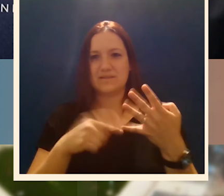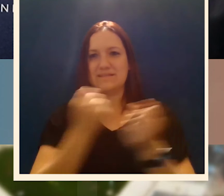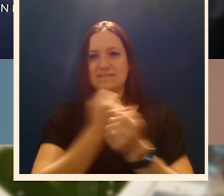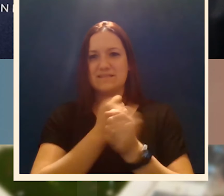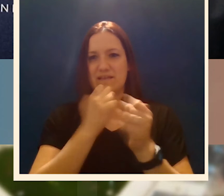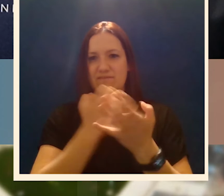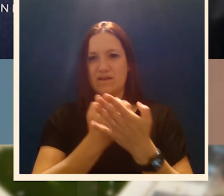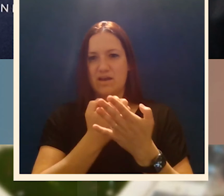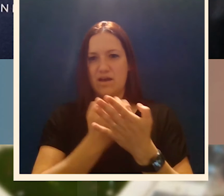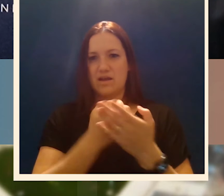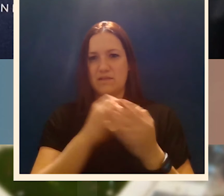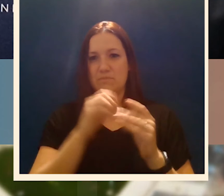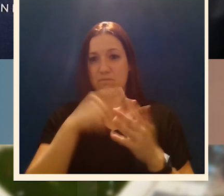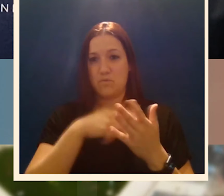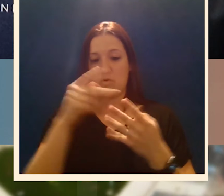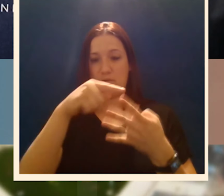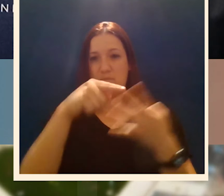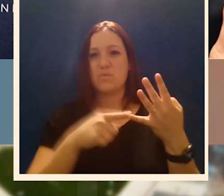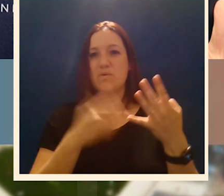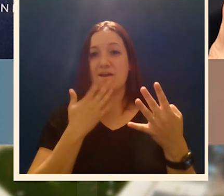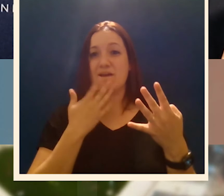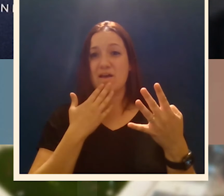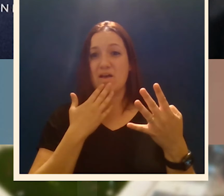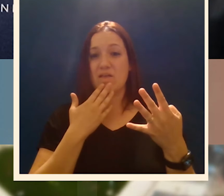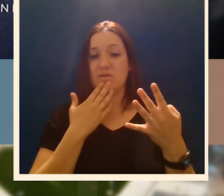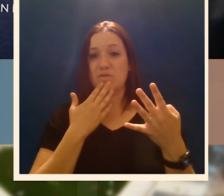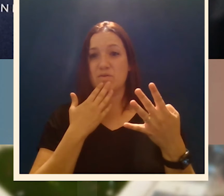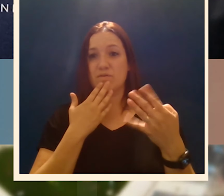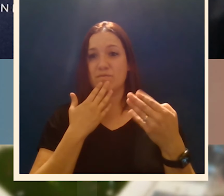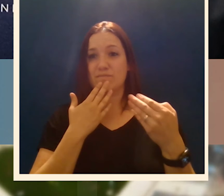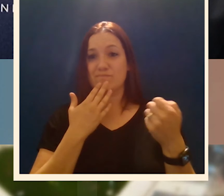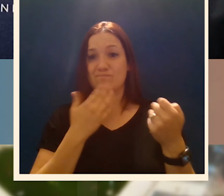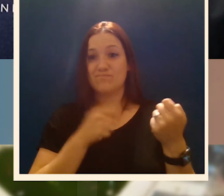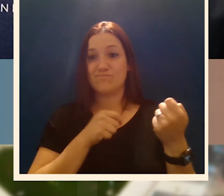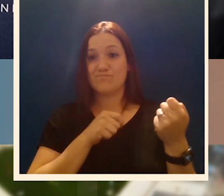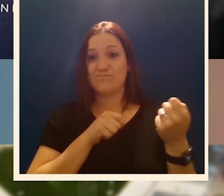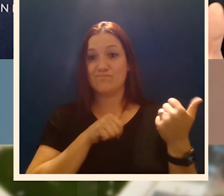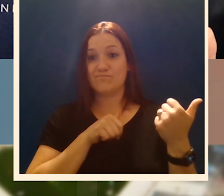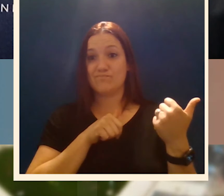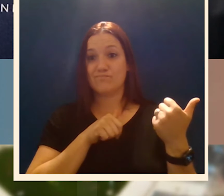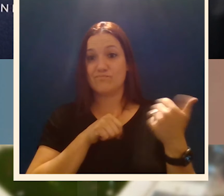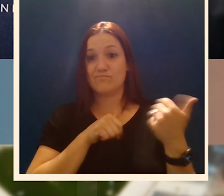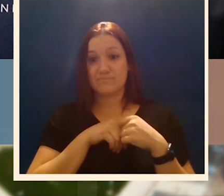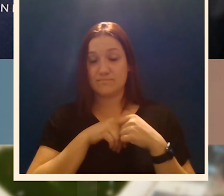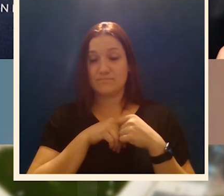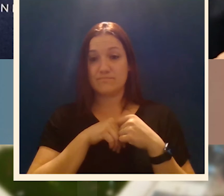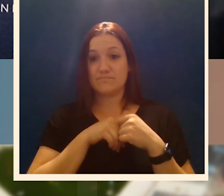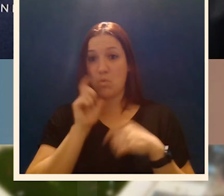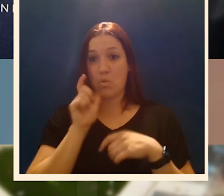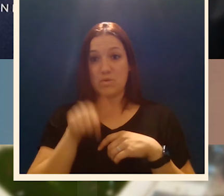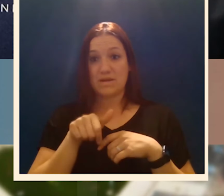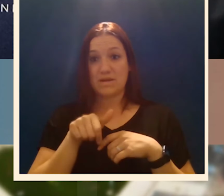program and do completely away with the tiering and no longer the 7-day measurements of new